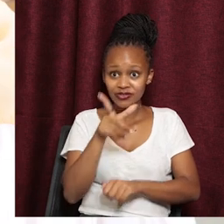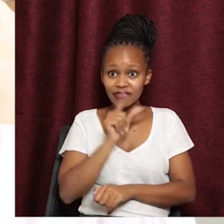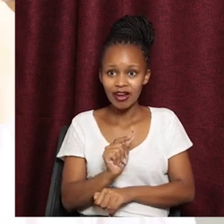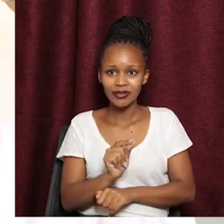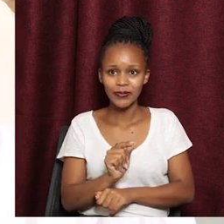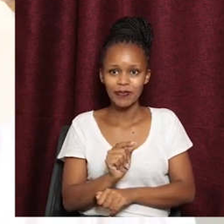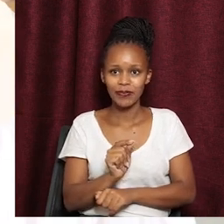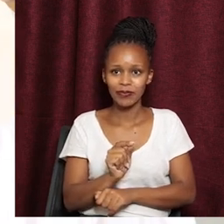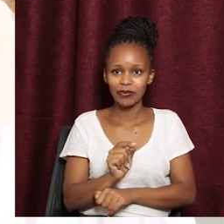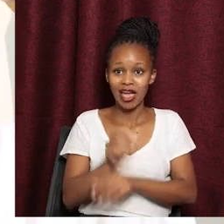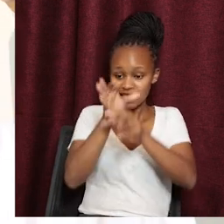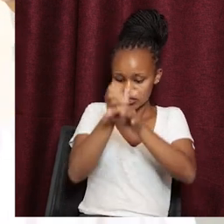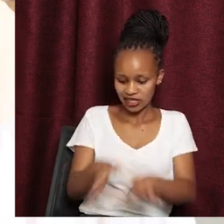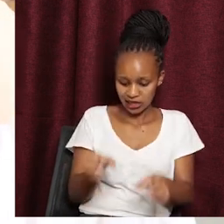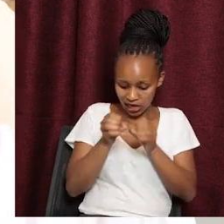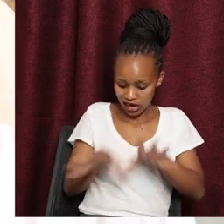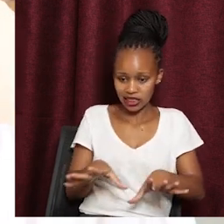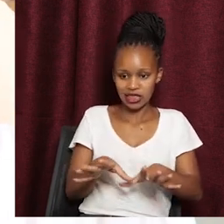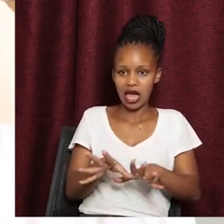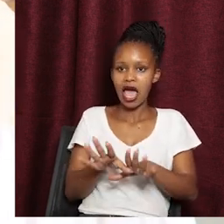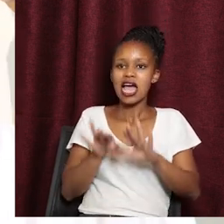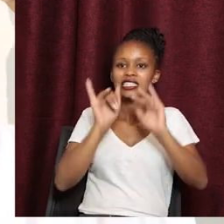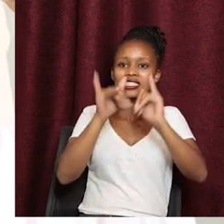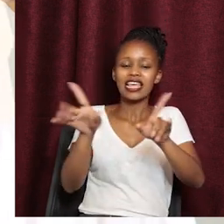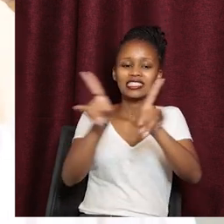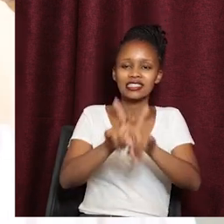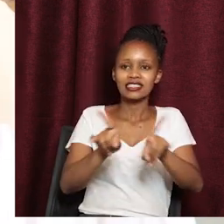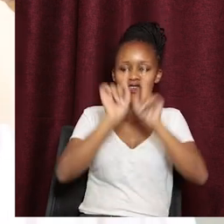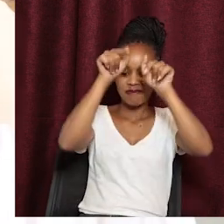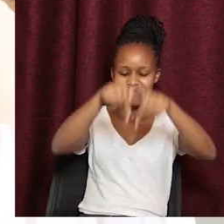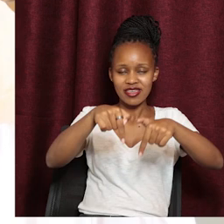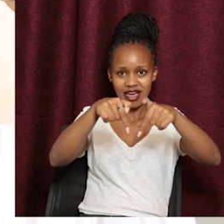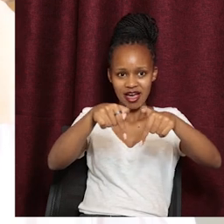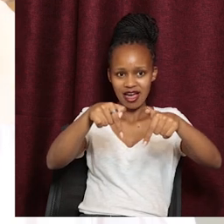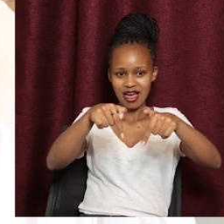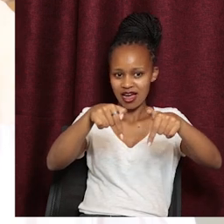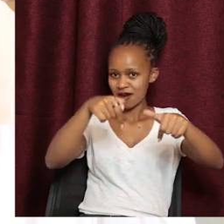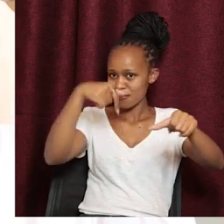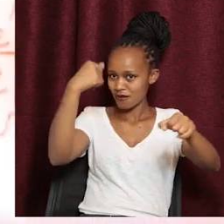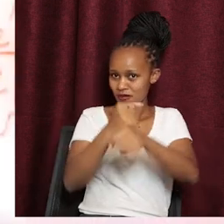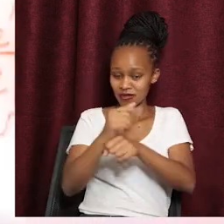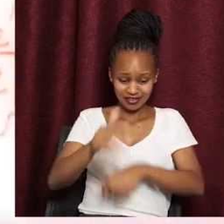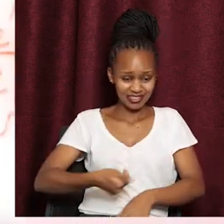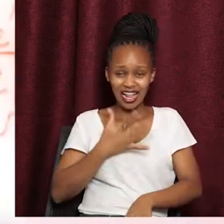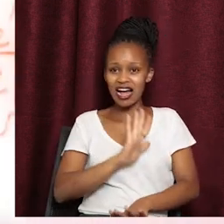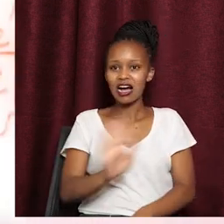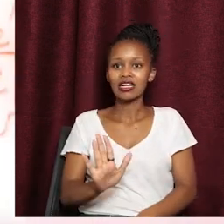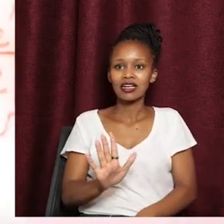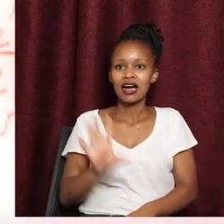Nothing is permanent here. Not ourselves, not our